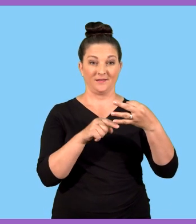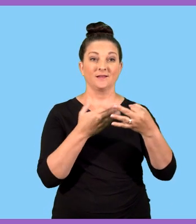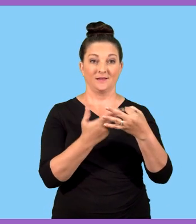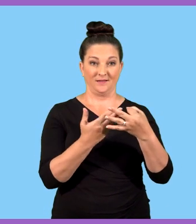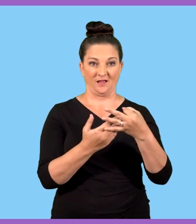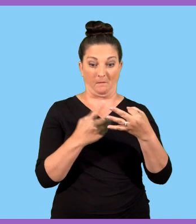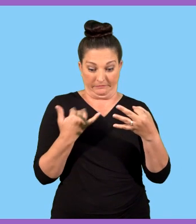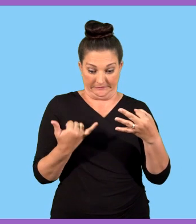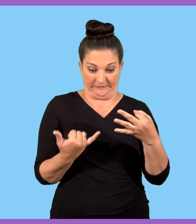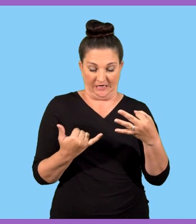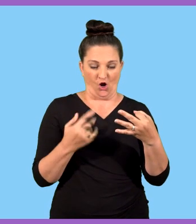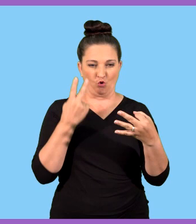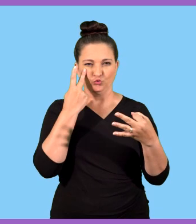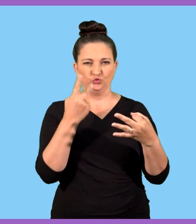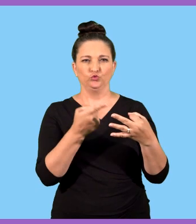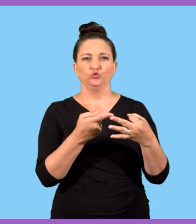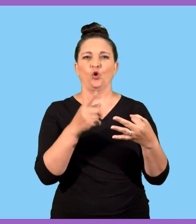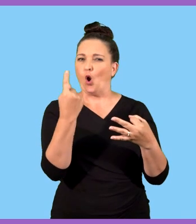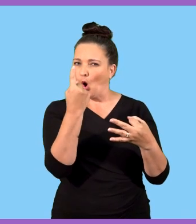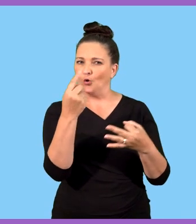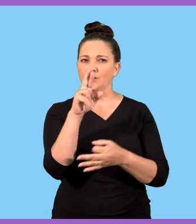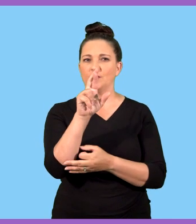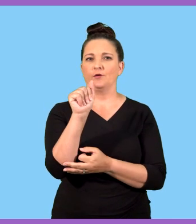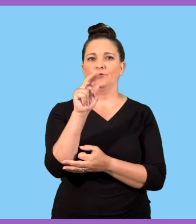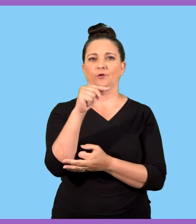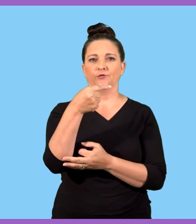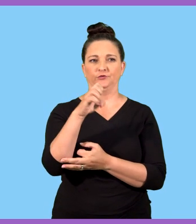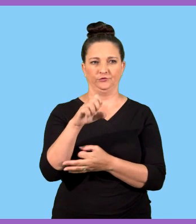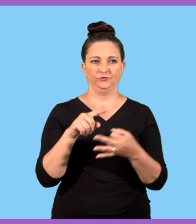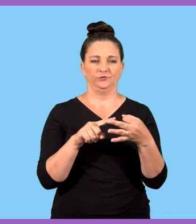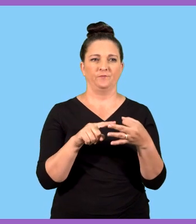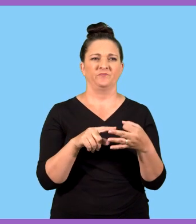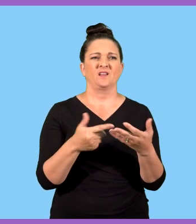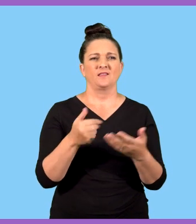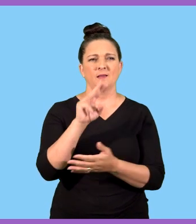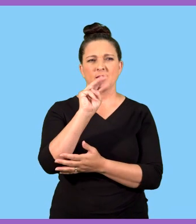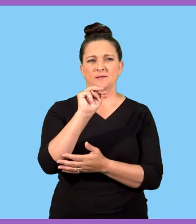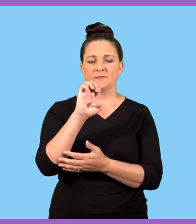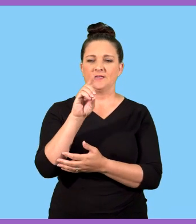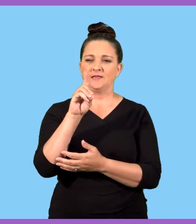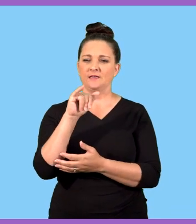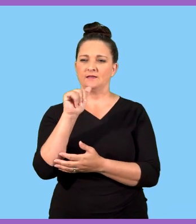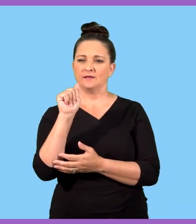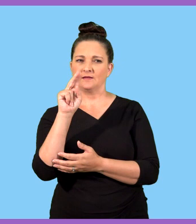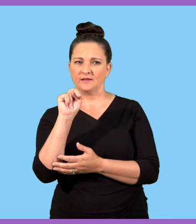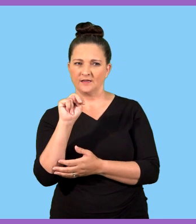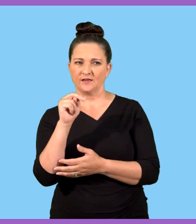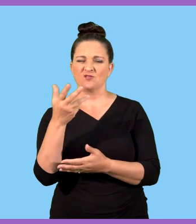of spread, but here we will only look at the range. Median, the middle number of the